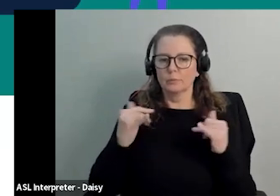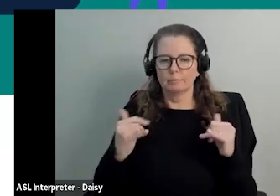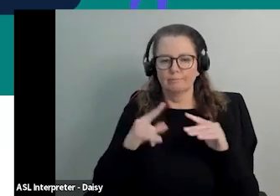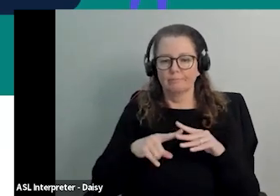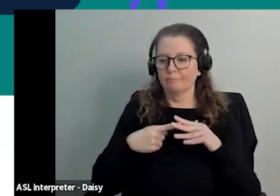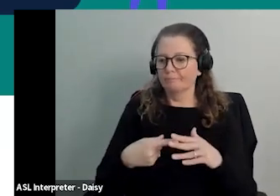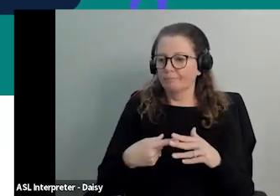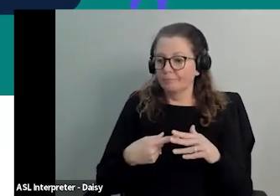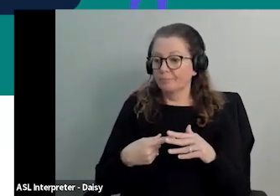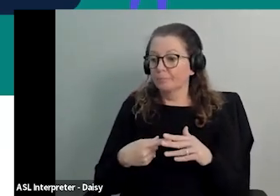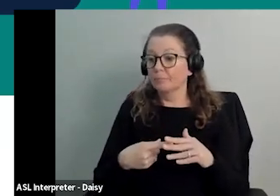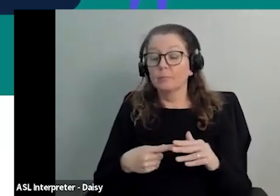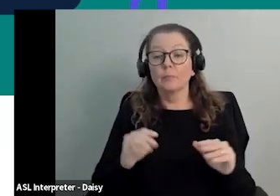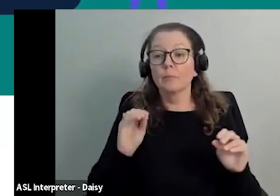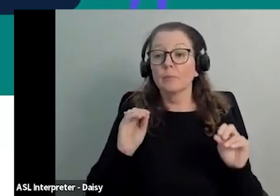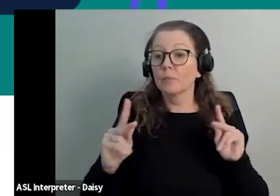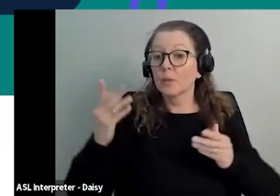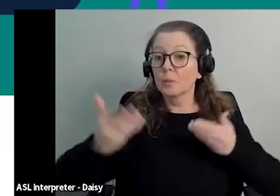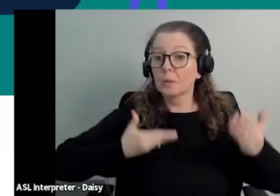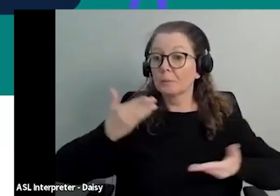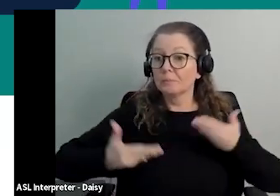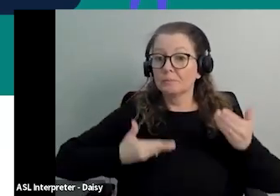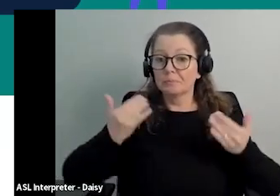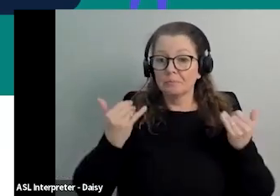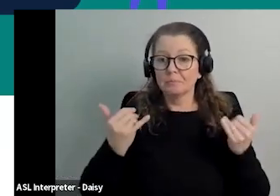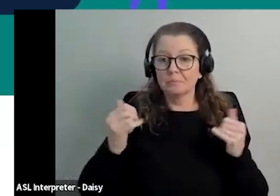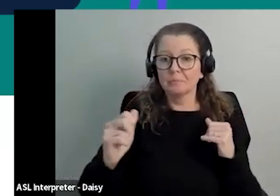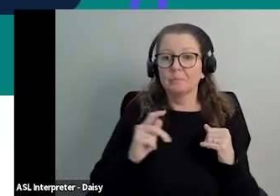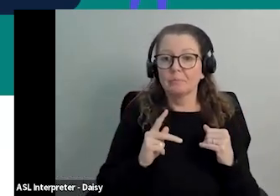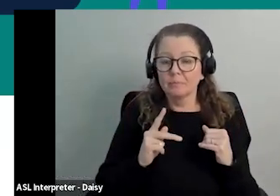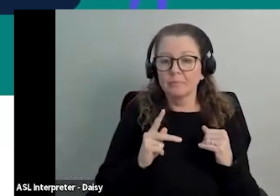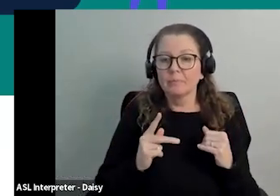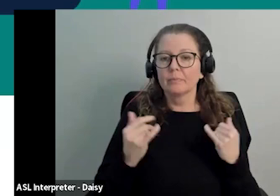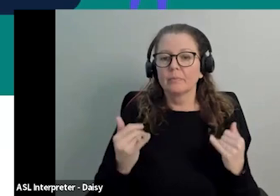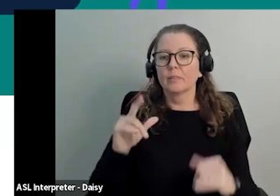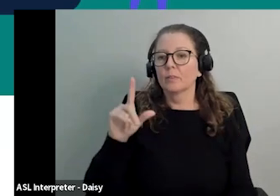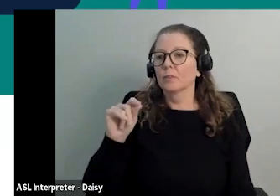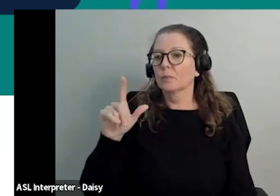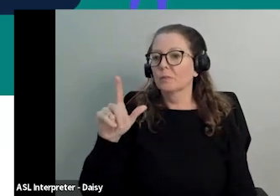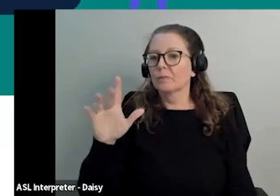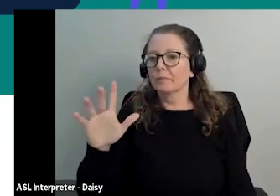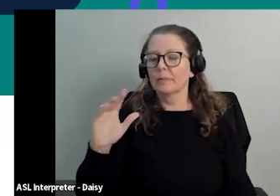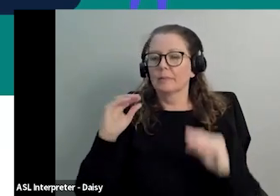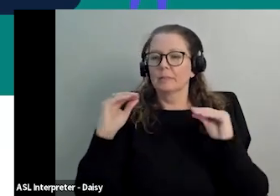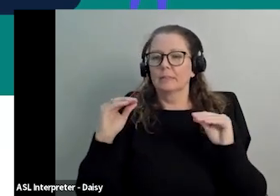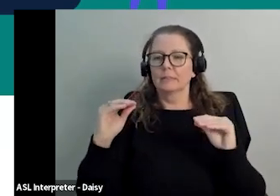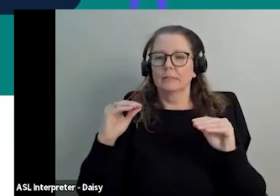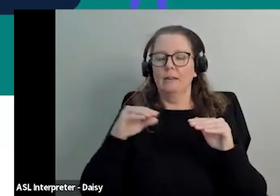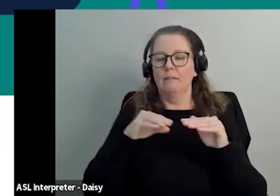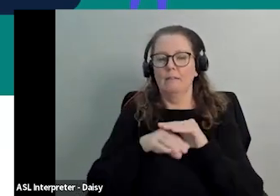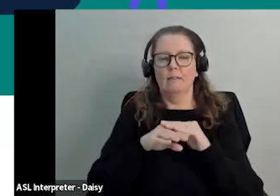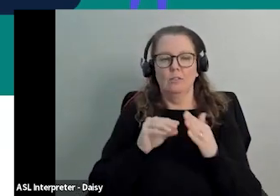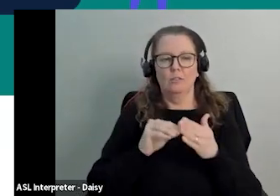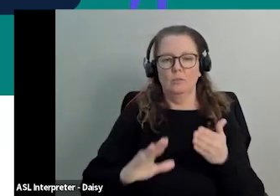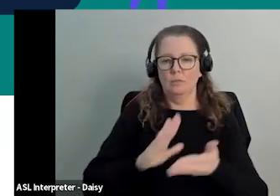All right, welcome back. Welcome back. Welcome to the 2025 Teach Access Student Academy.